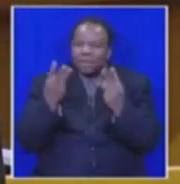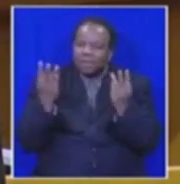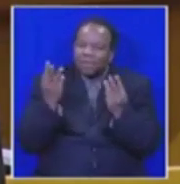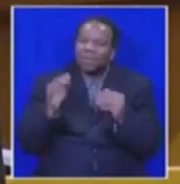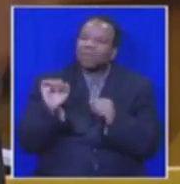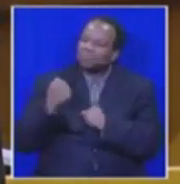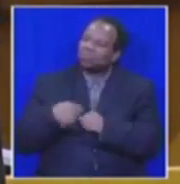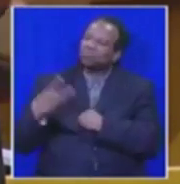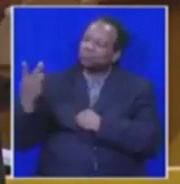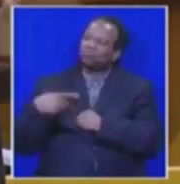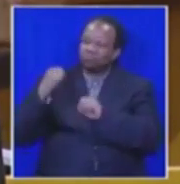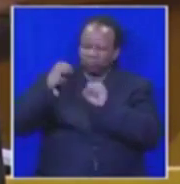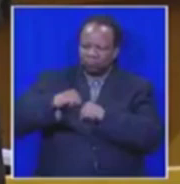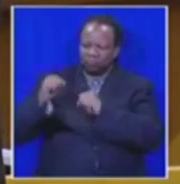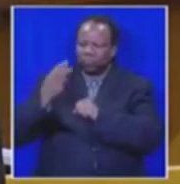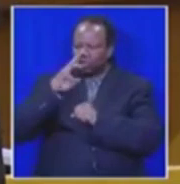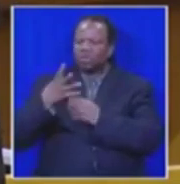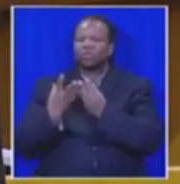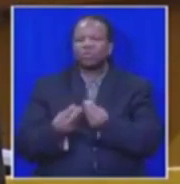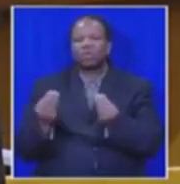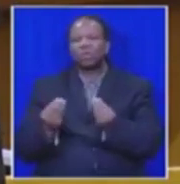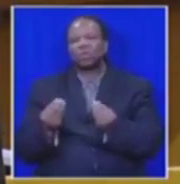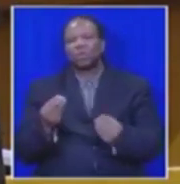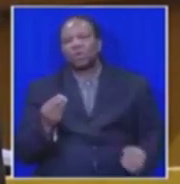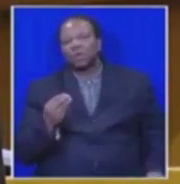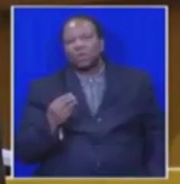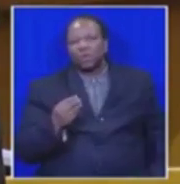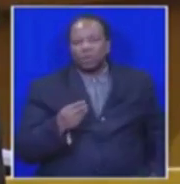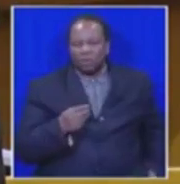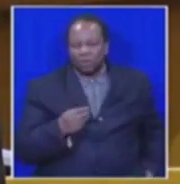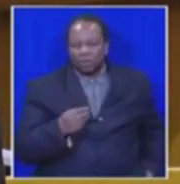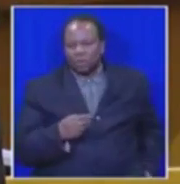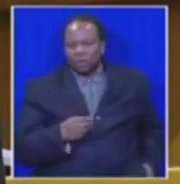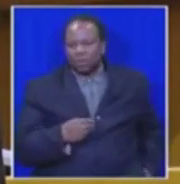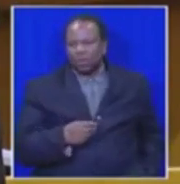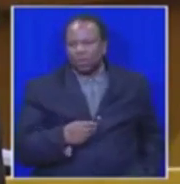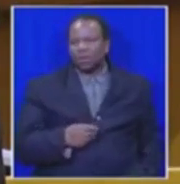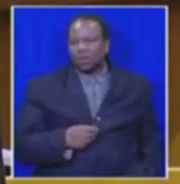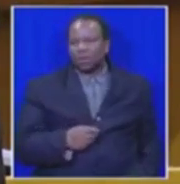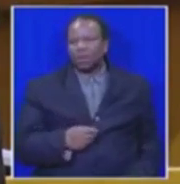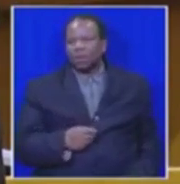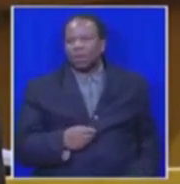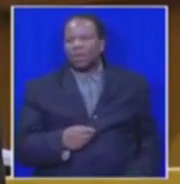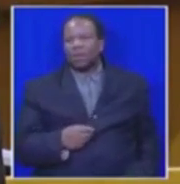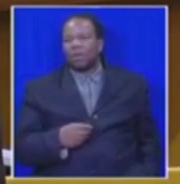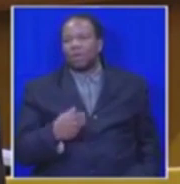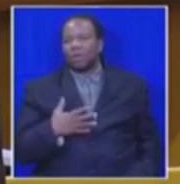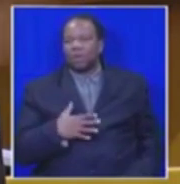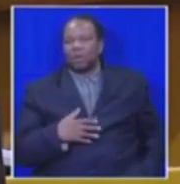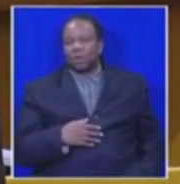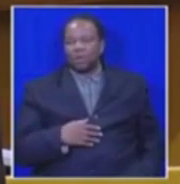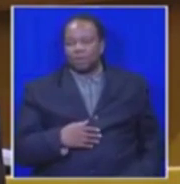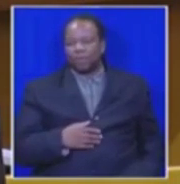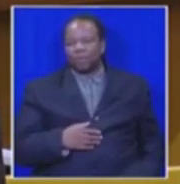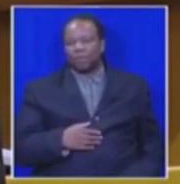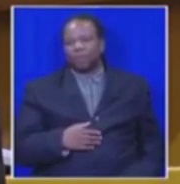you that we need to address it. But if you take it and say it is because the government is ignoring the people, it's